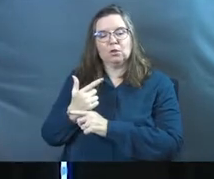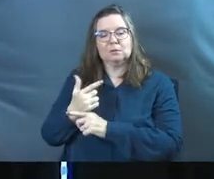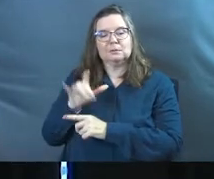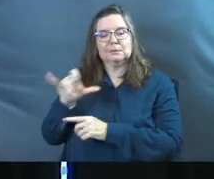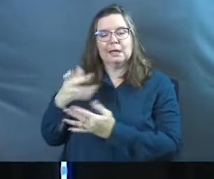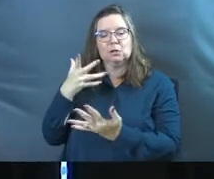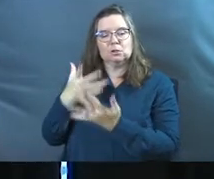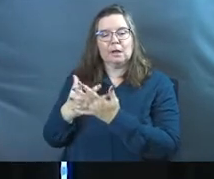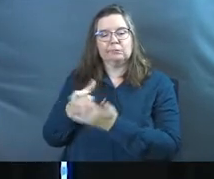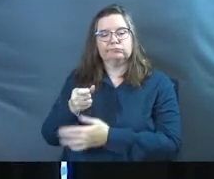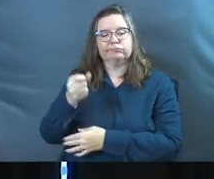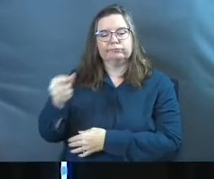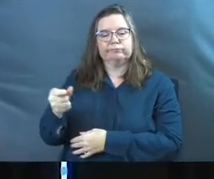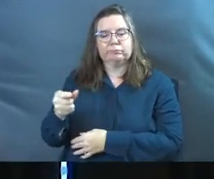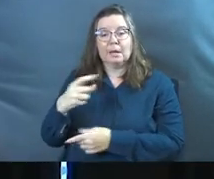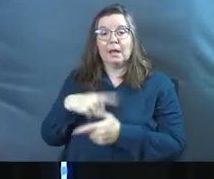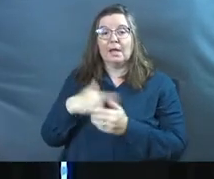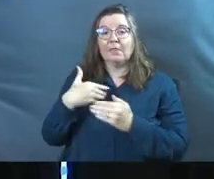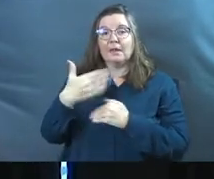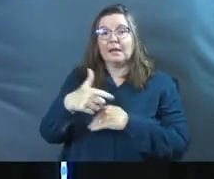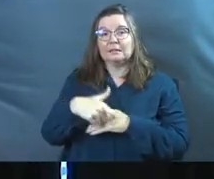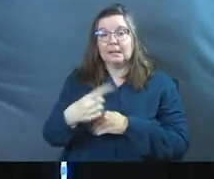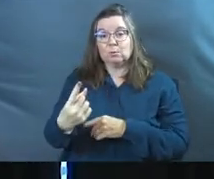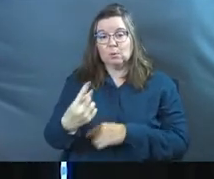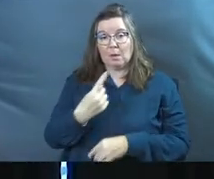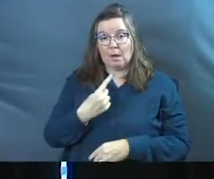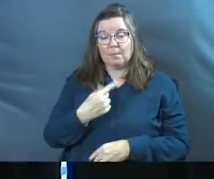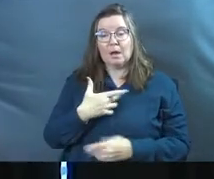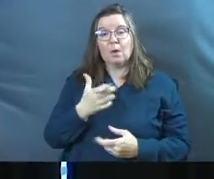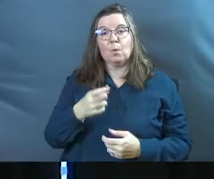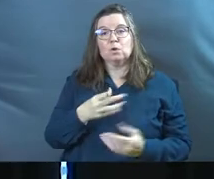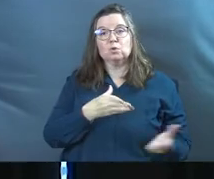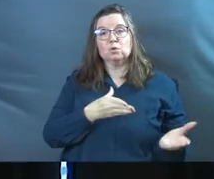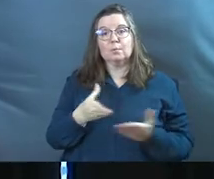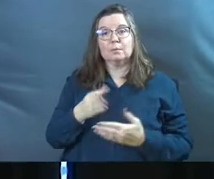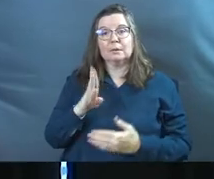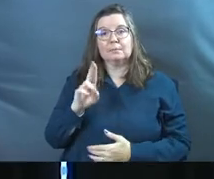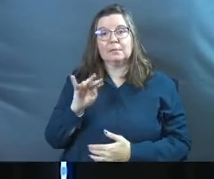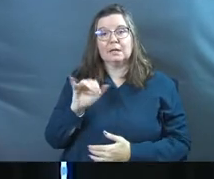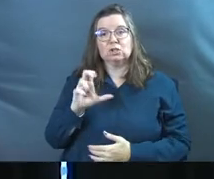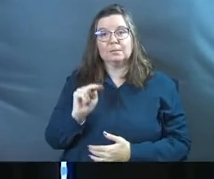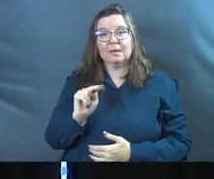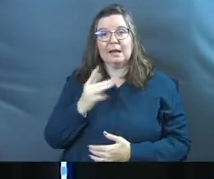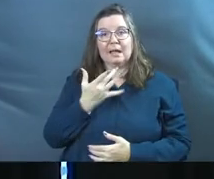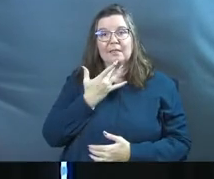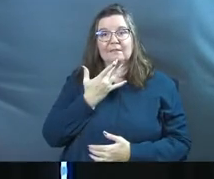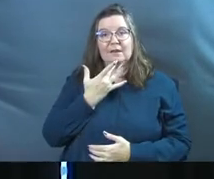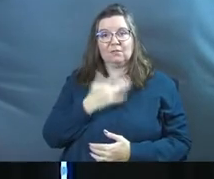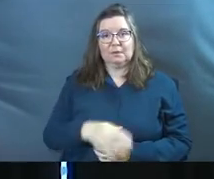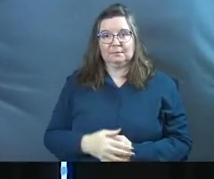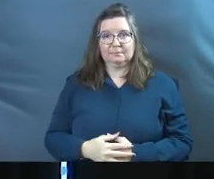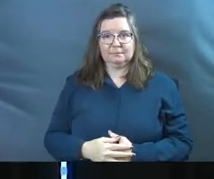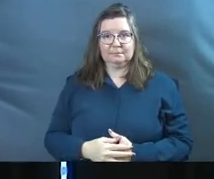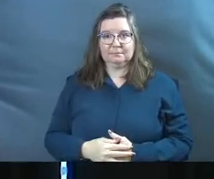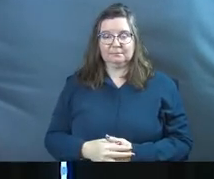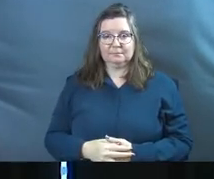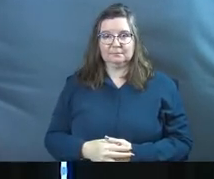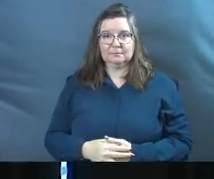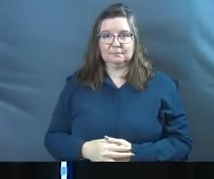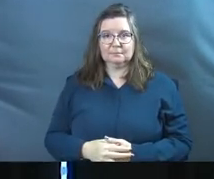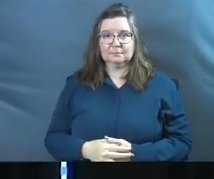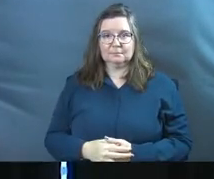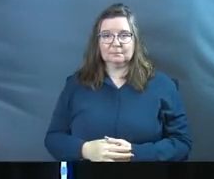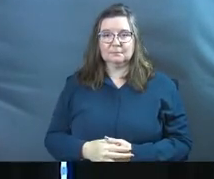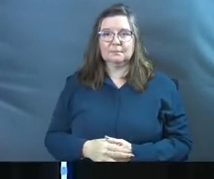jail. And he's like, and next time you come, I want you to bring Benjamin, the favorite.